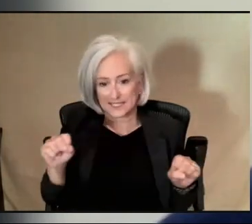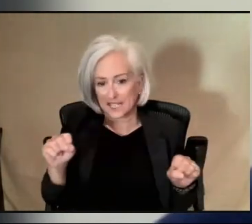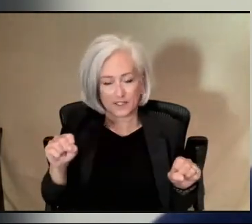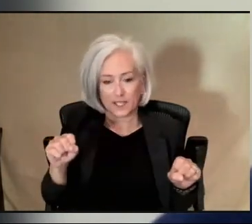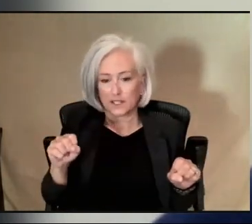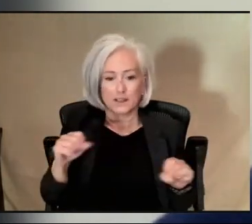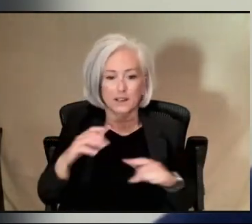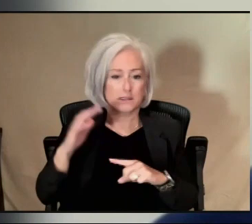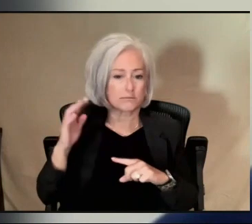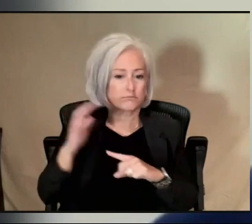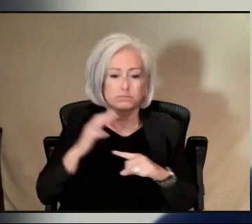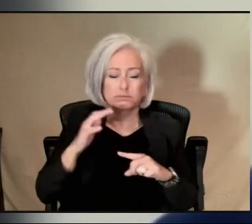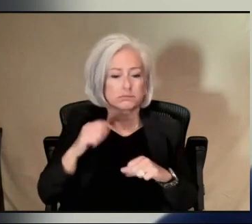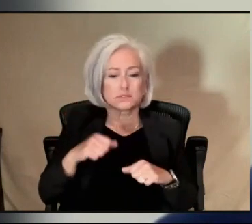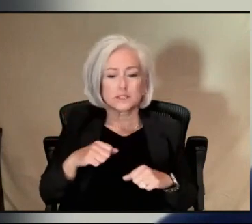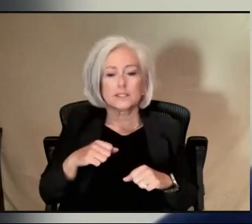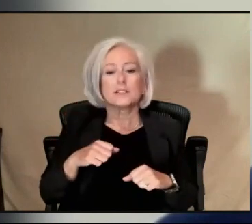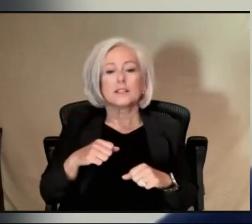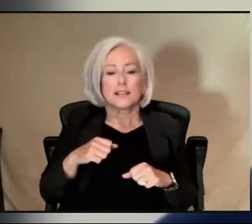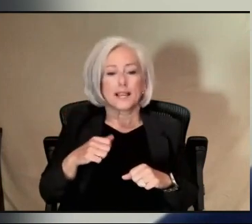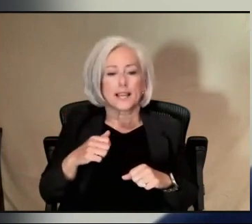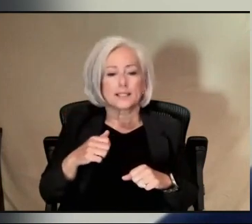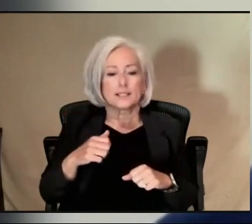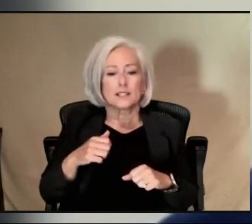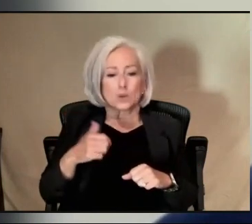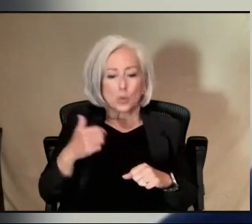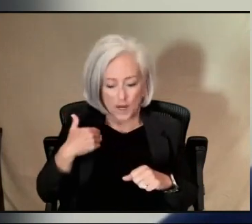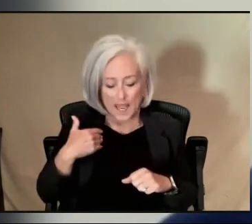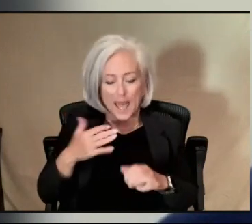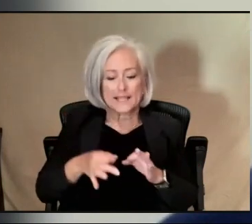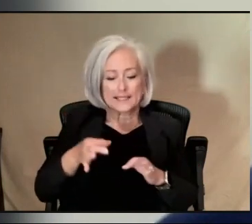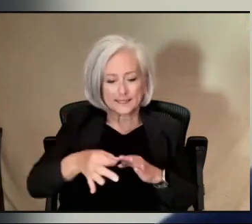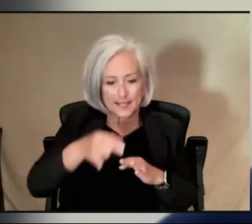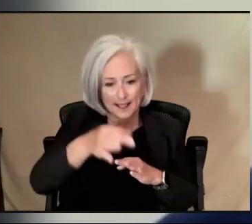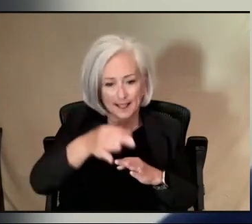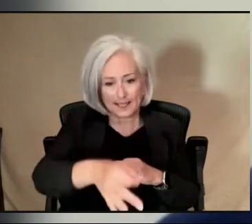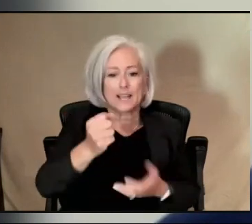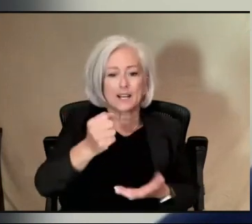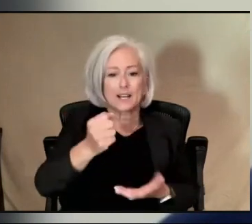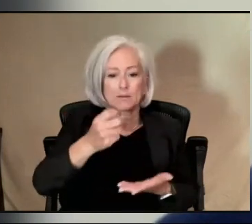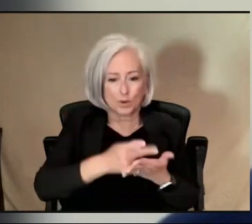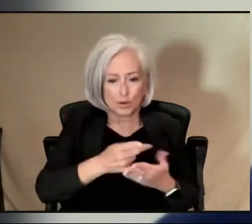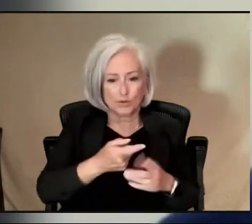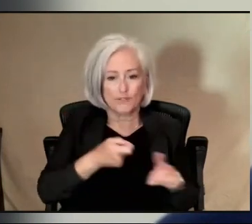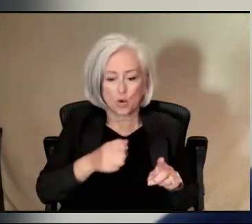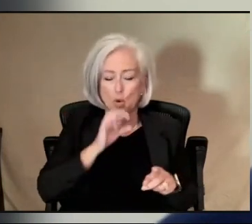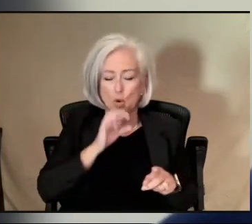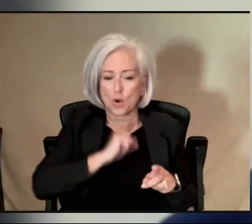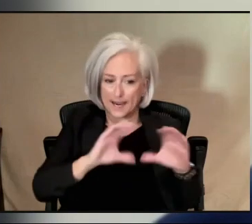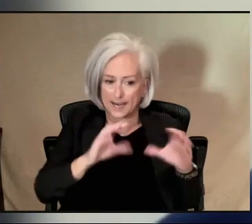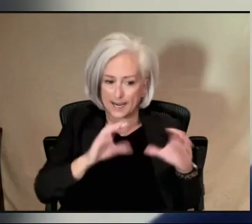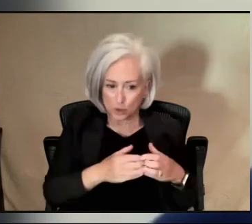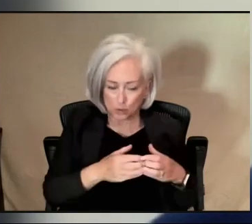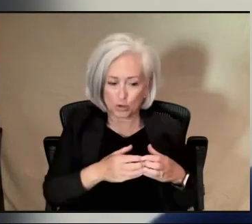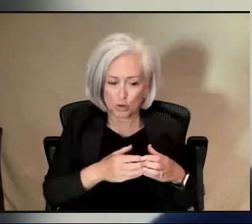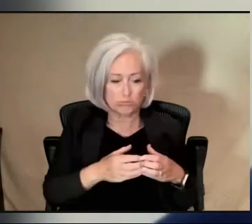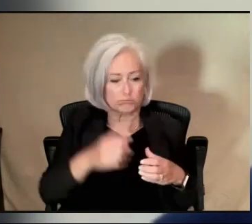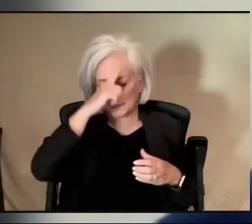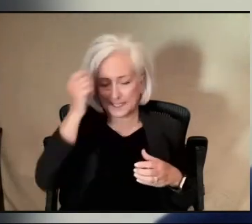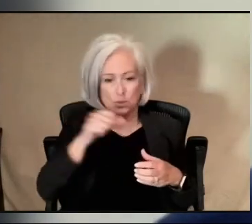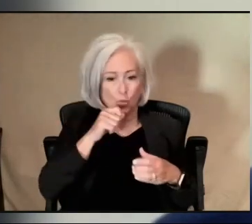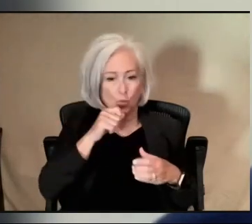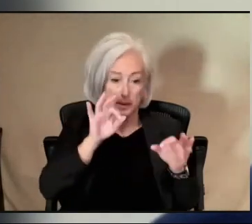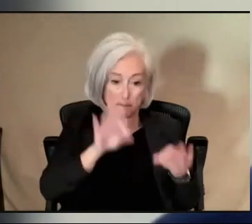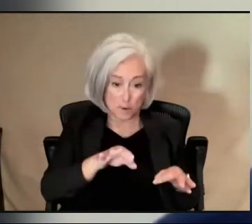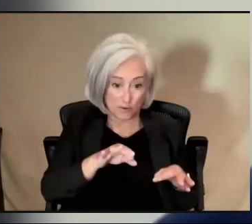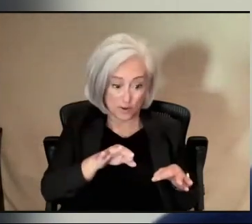by the fact that we had to delay approval of that one age group because the dose that was picked wasn't perfect. But getting